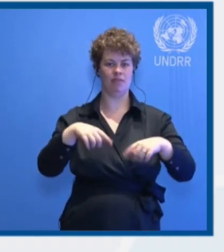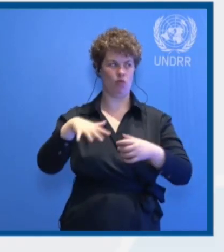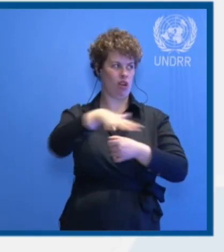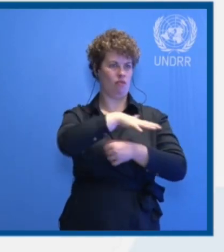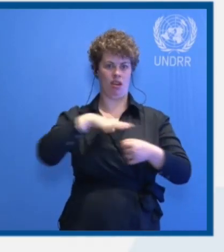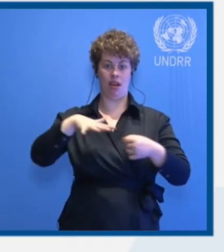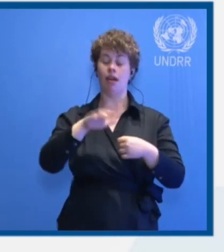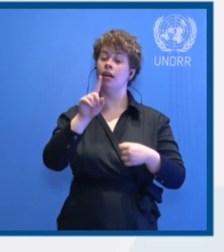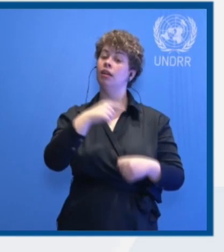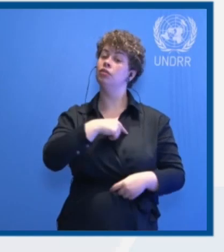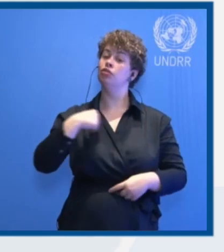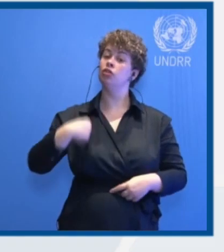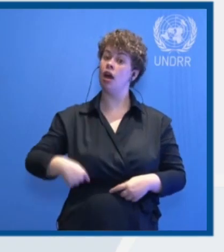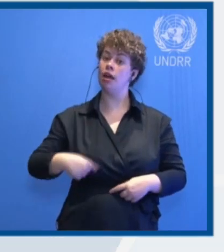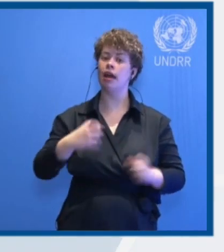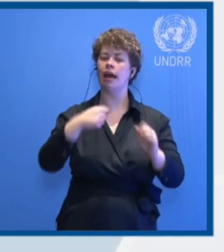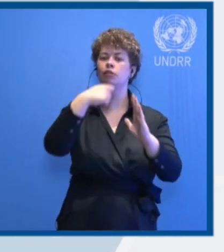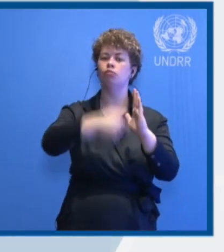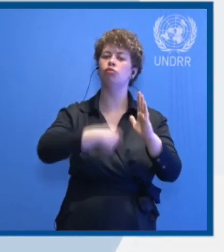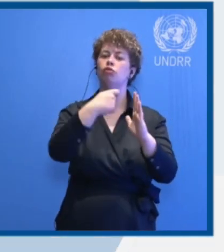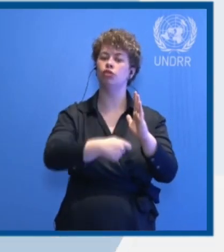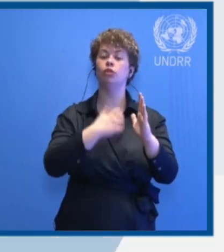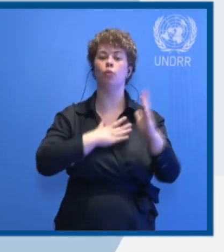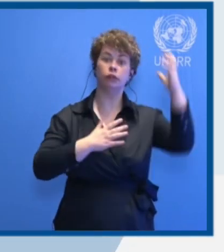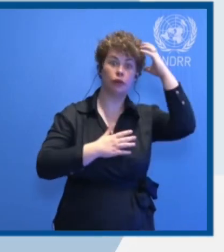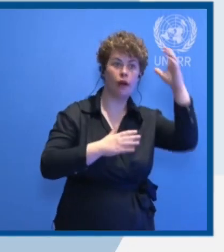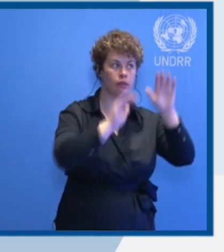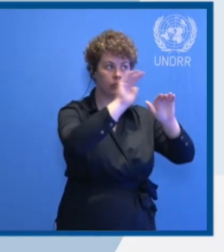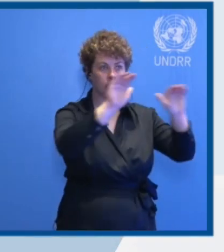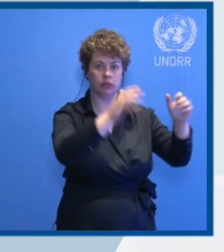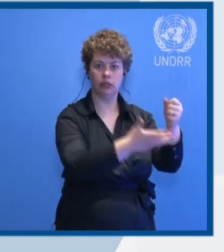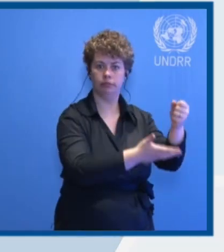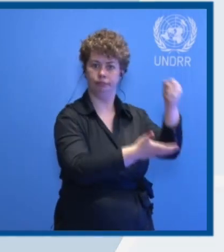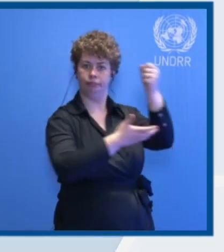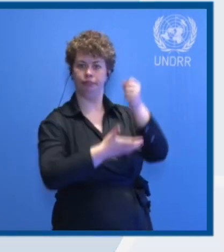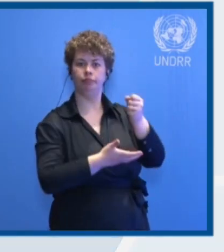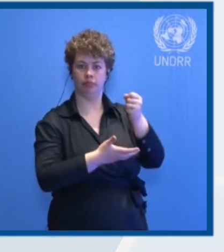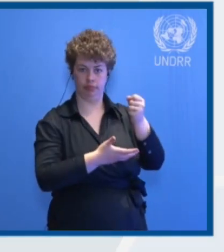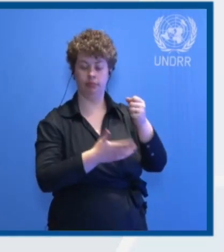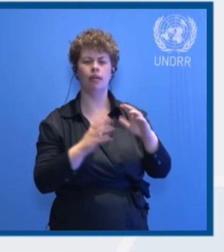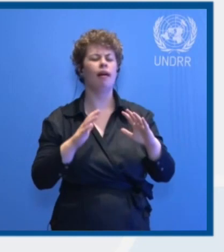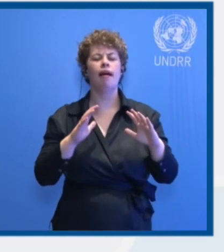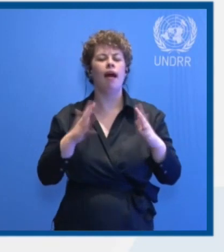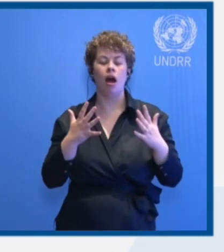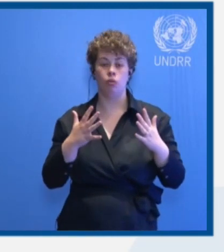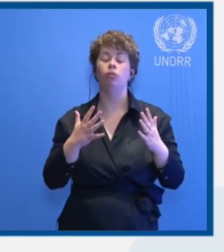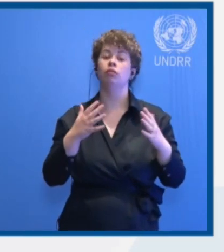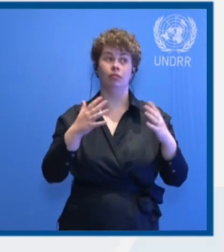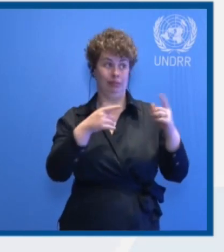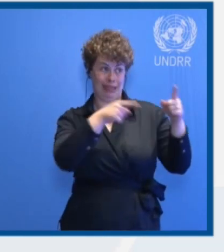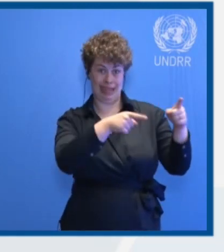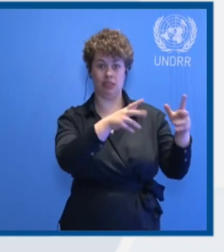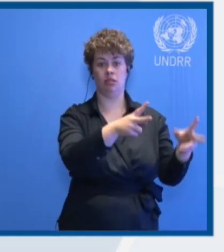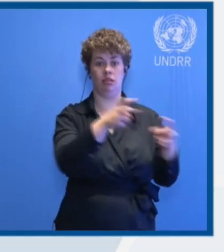transformative project via involvement of public-private partnership. And in implementing the scheme in Indonesia,